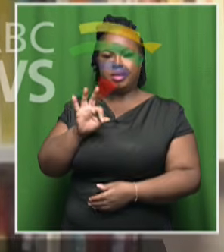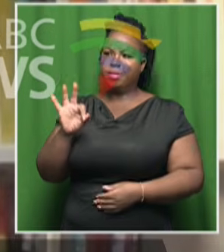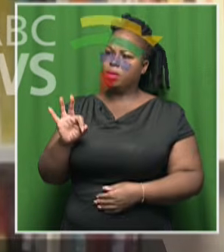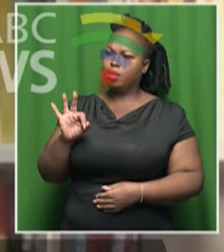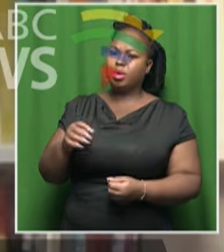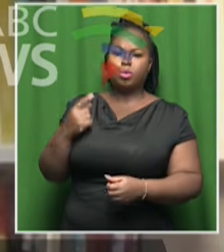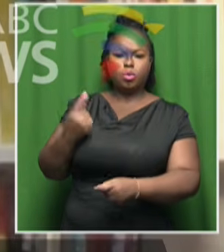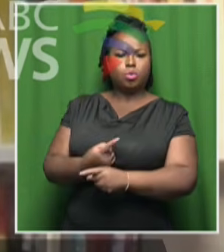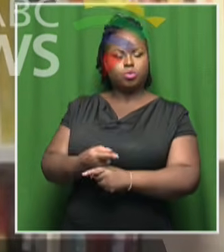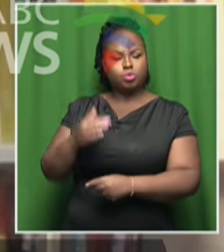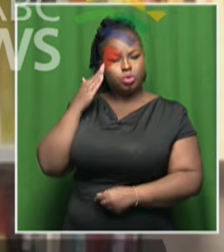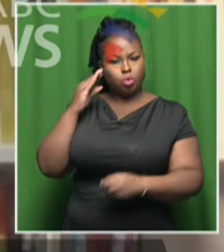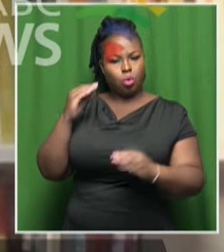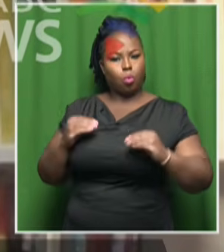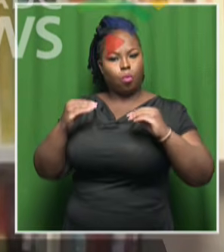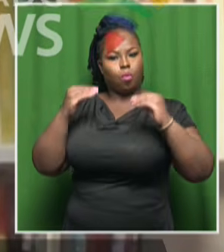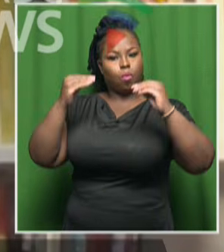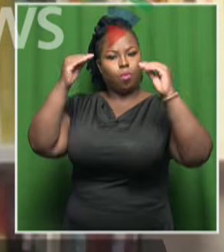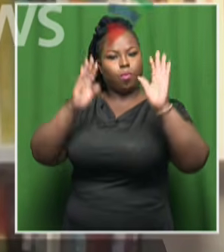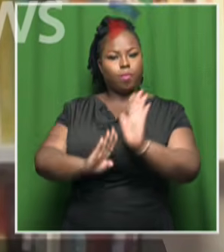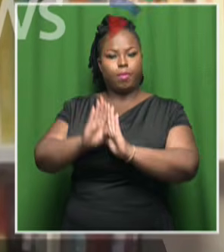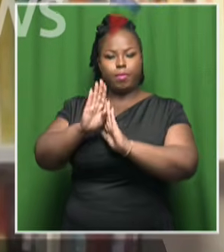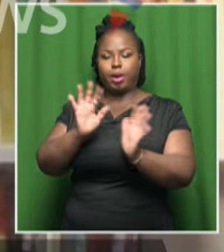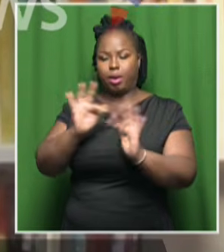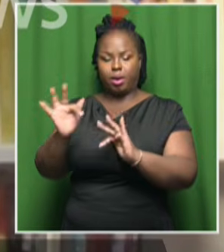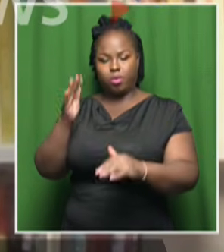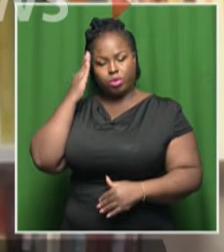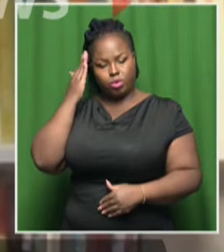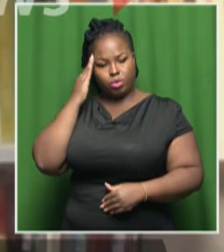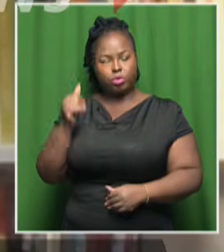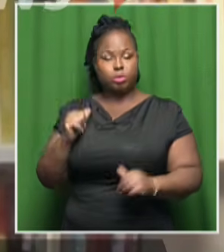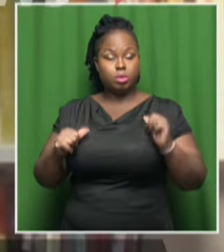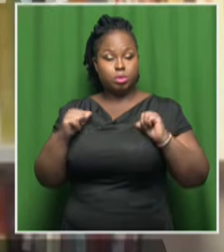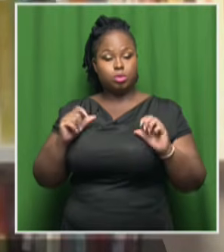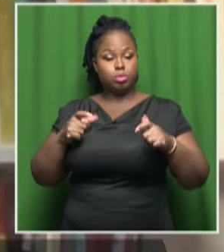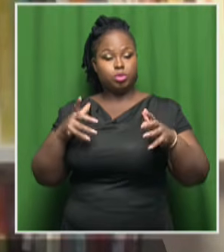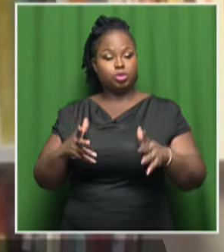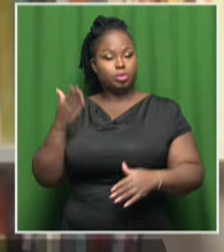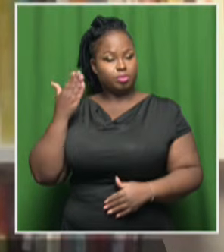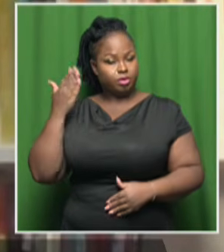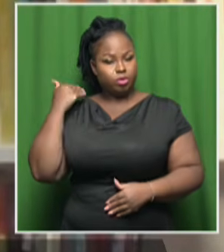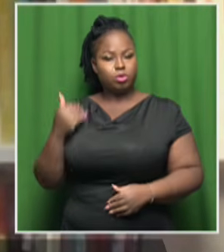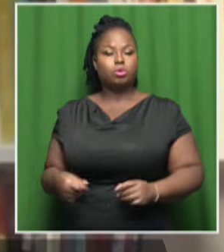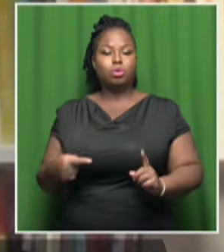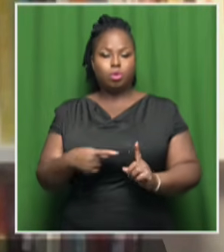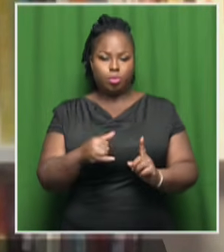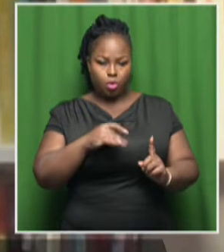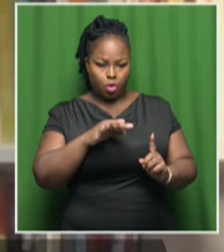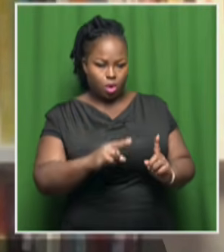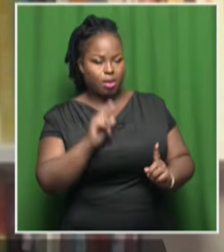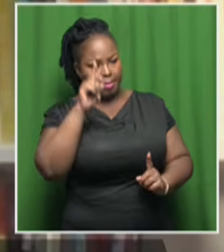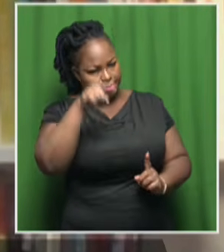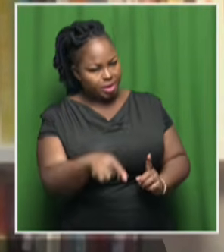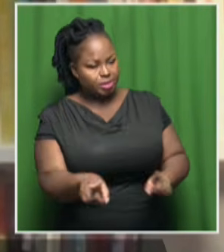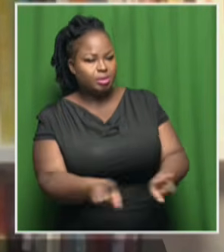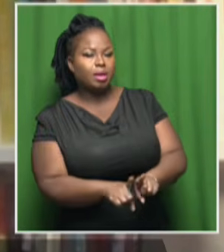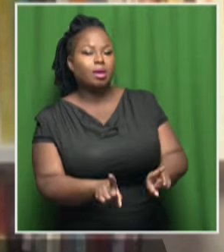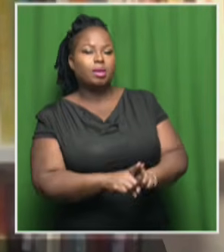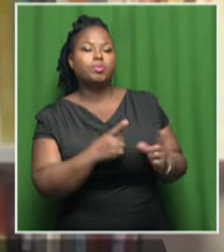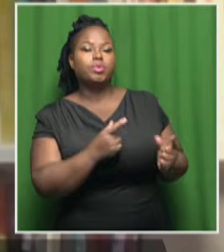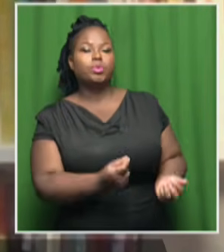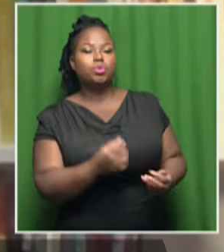always saw how he rose through the ranks up to where he was. We knew that he was an acting commissioner at some stage. Paulo O'Sullivan will need to take South Africans through that to